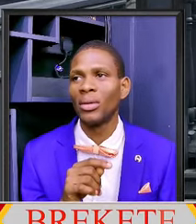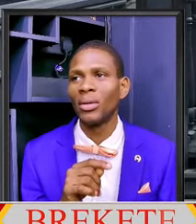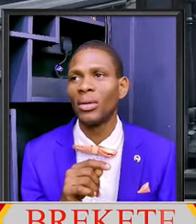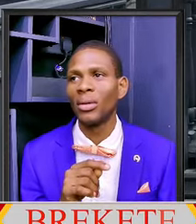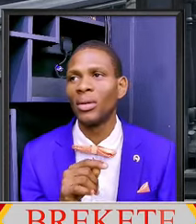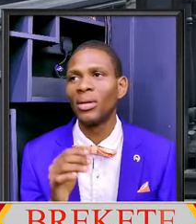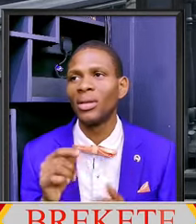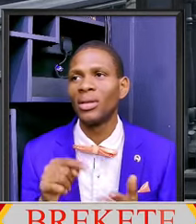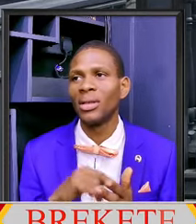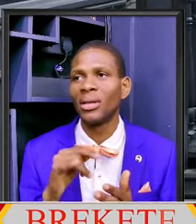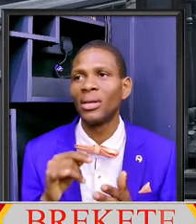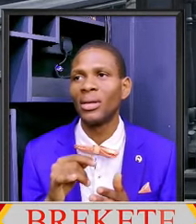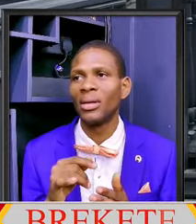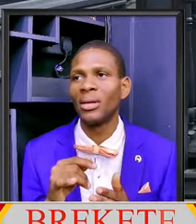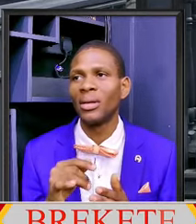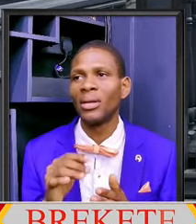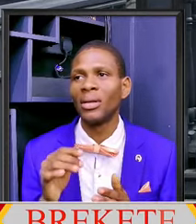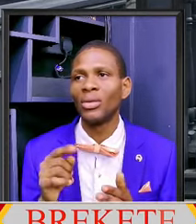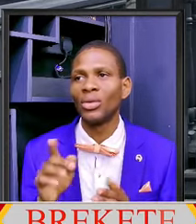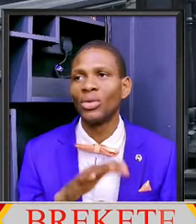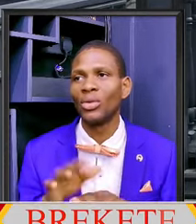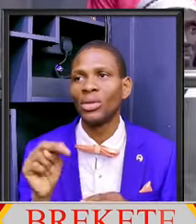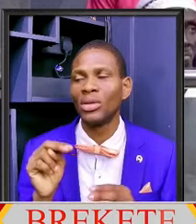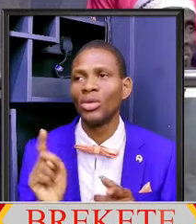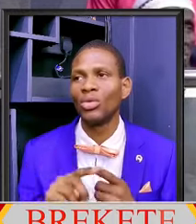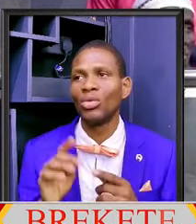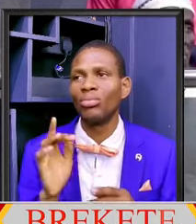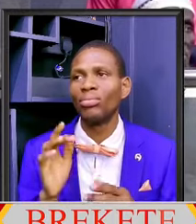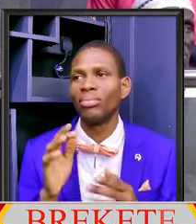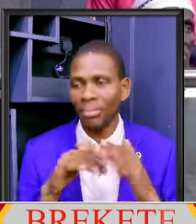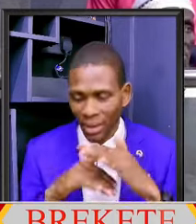Please. This is something she should have. No, you don't need to bend.